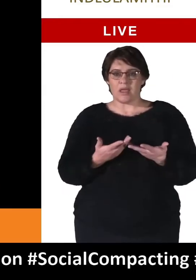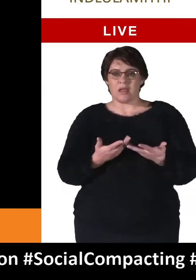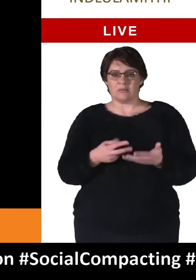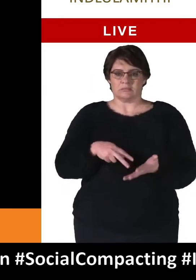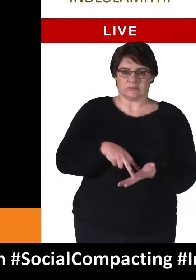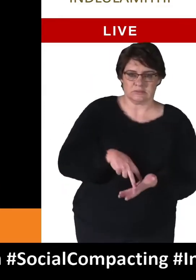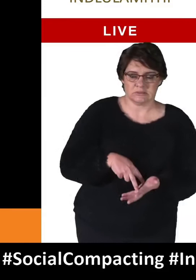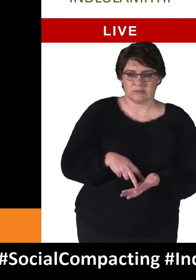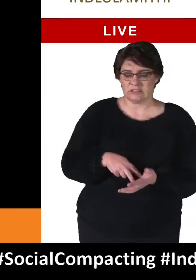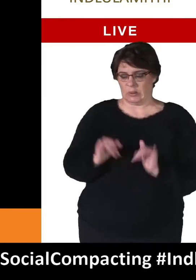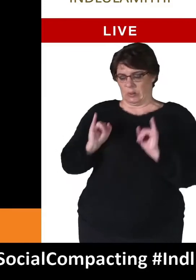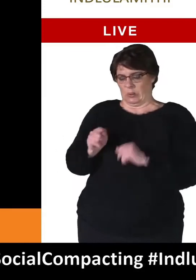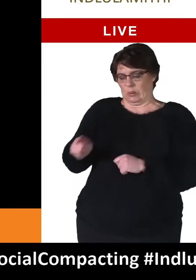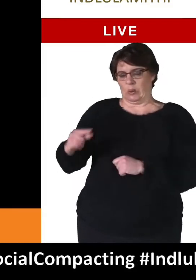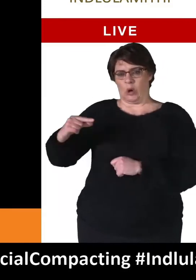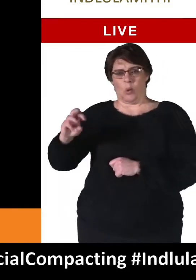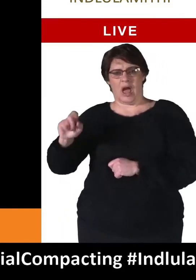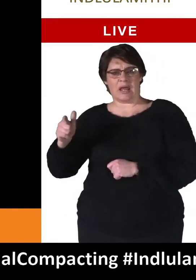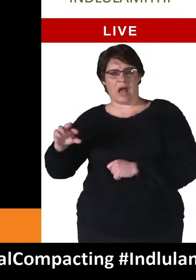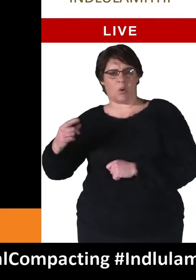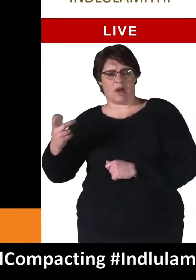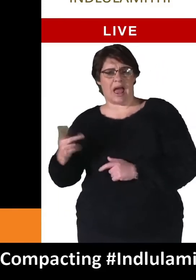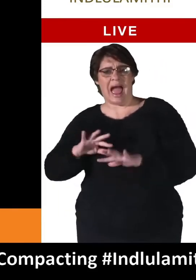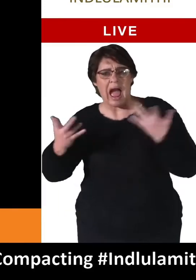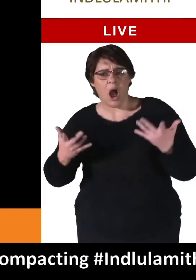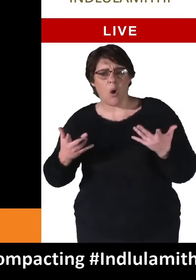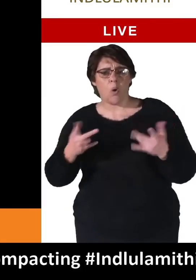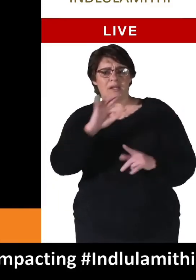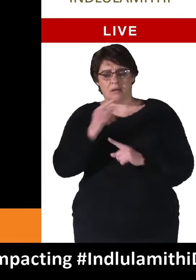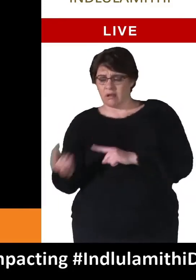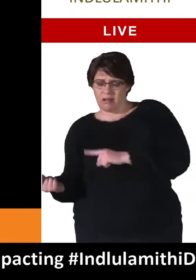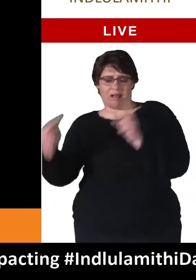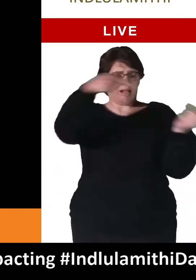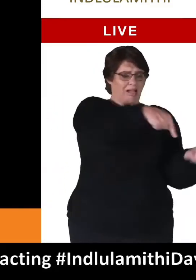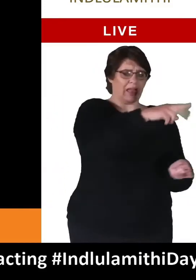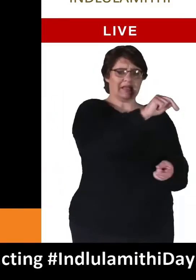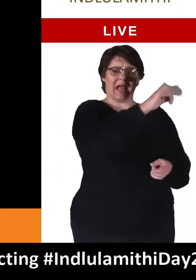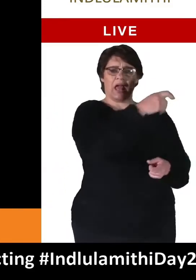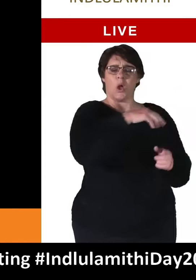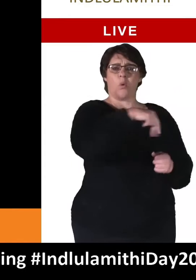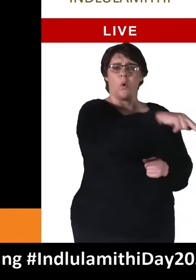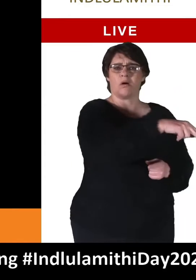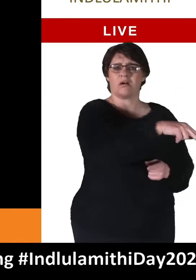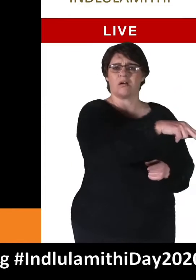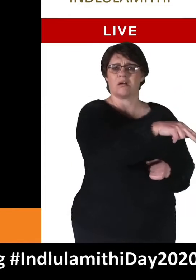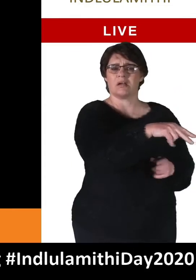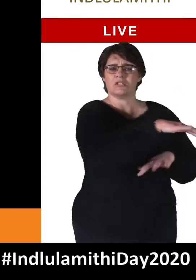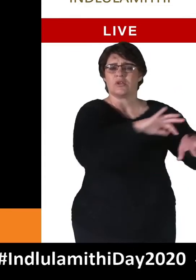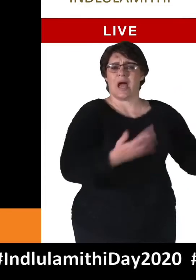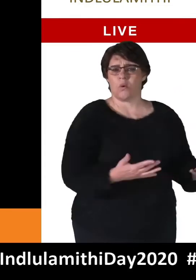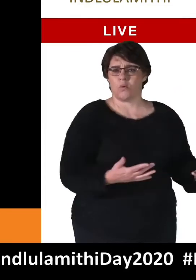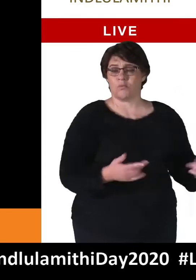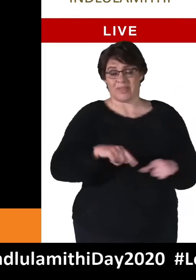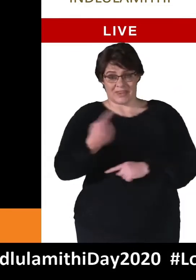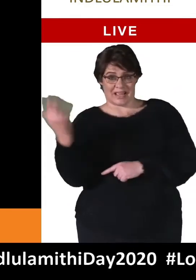Gwara-Gwara, how do we get to a socially cohesive Nailewak scenario from here? The next presentation gives us